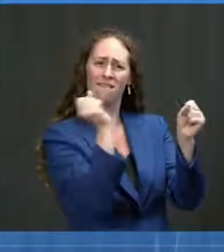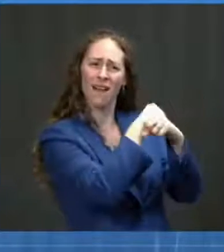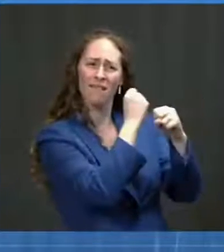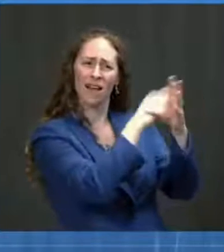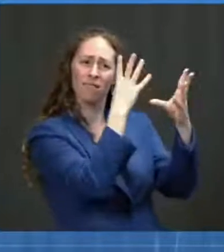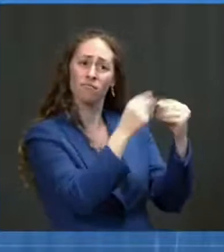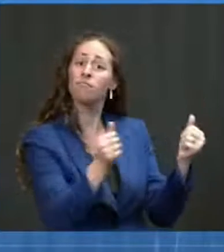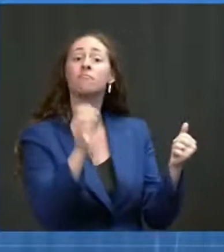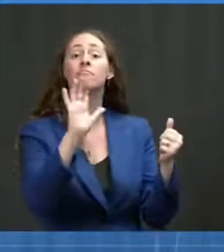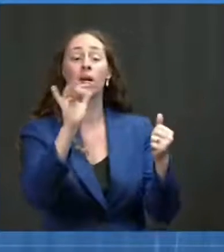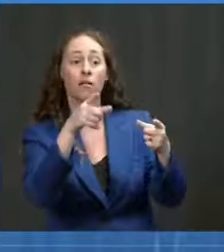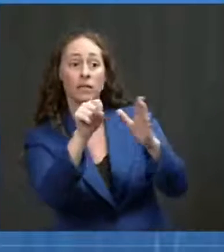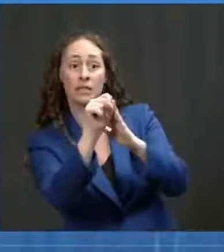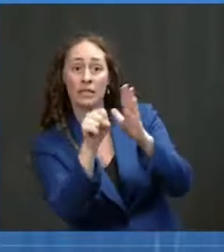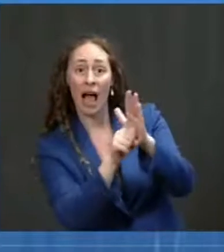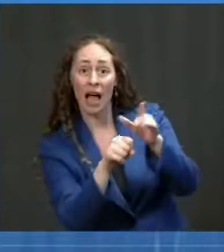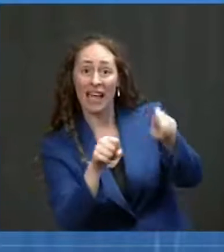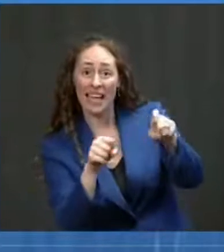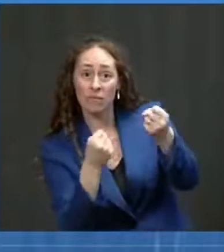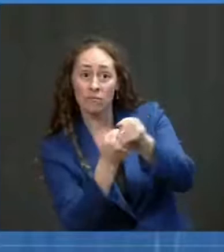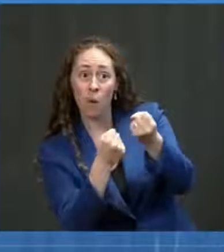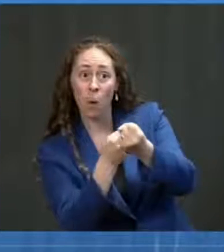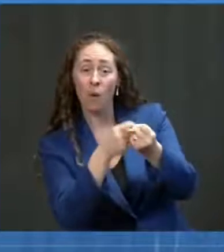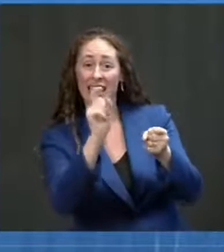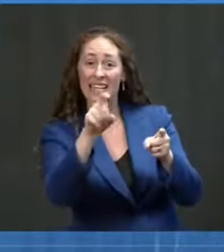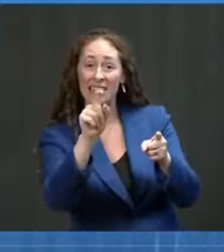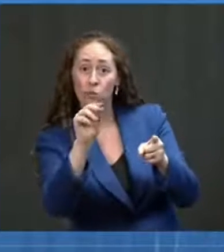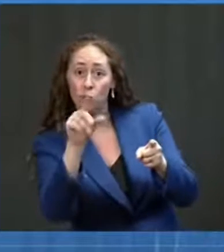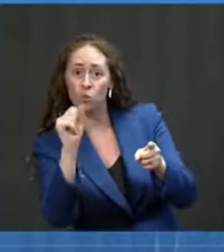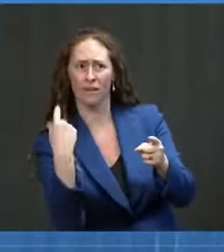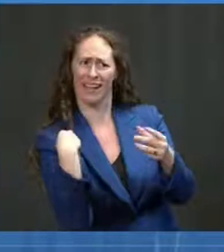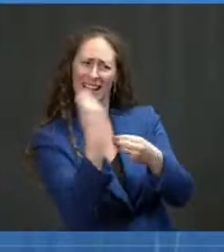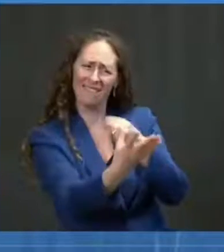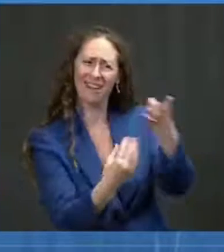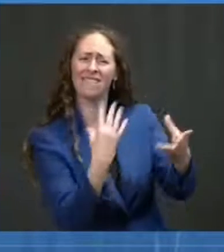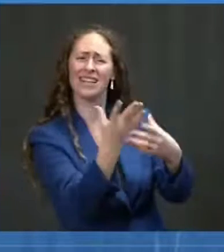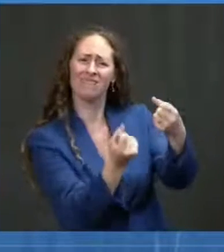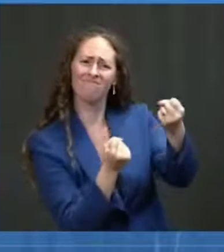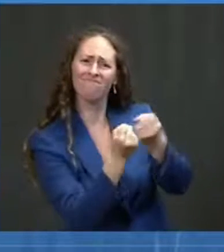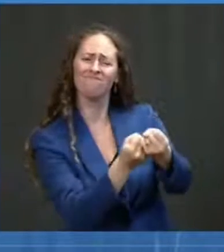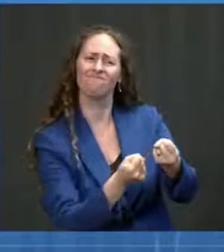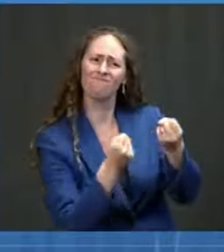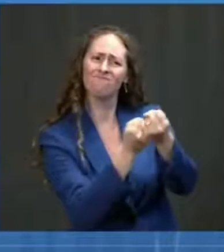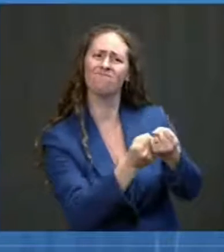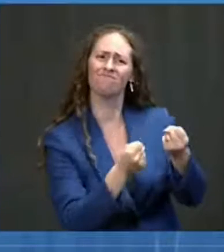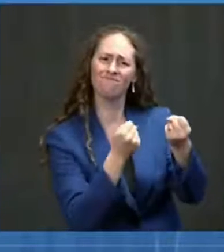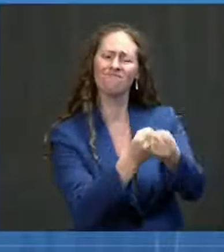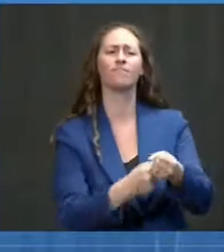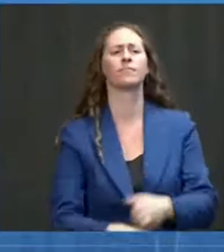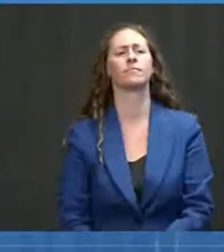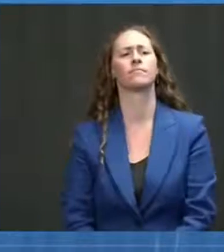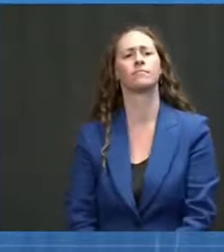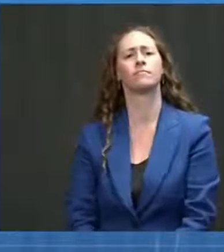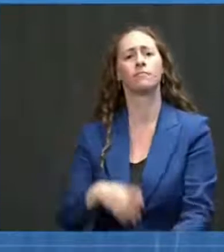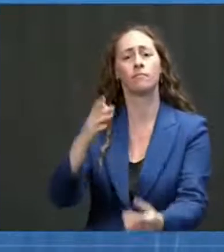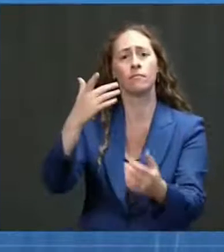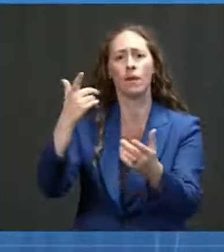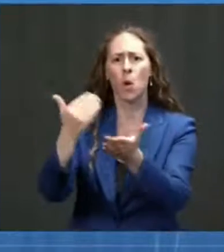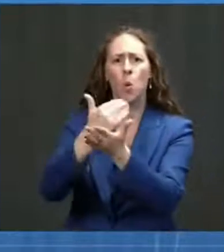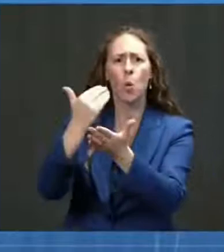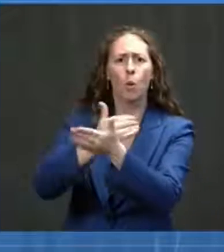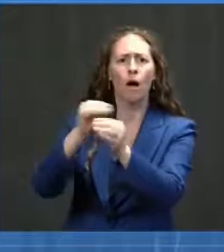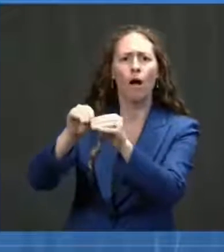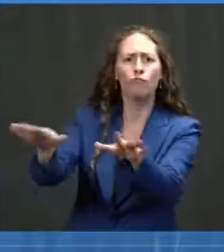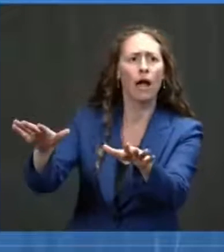tools and the resources they need to get more shots in arms and to respond to any outbreaks caused by Delta.